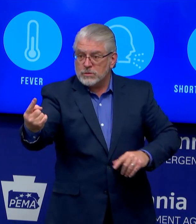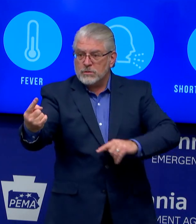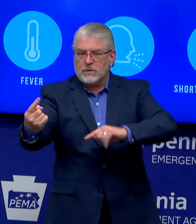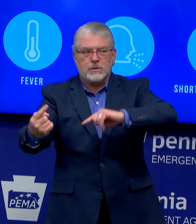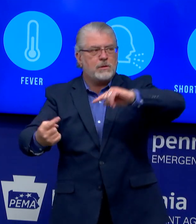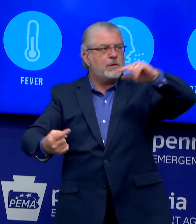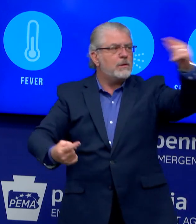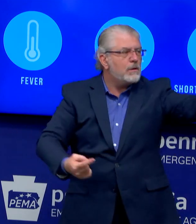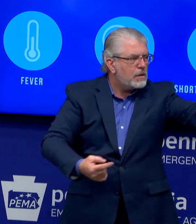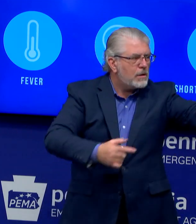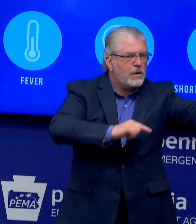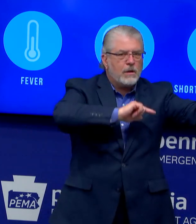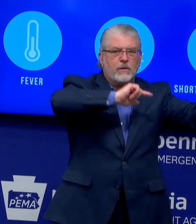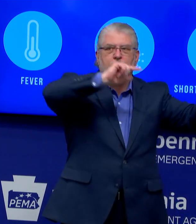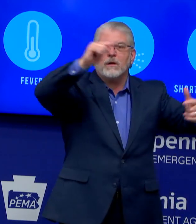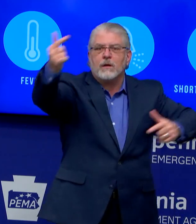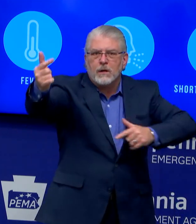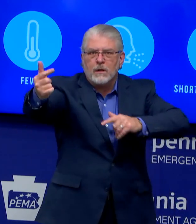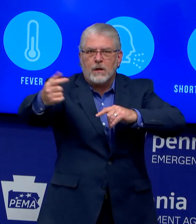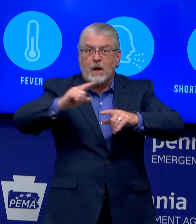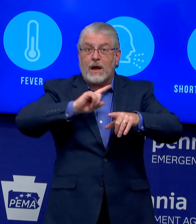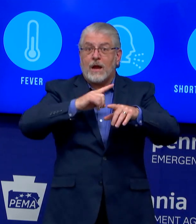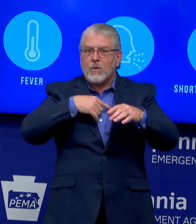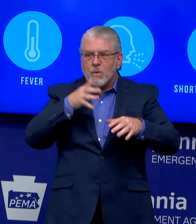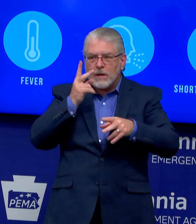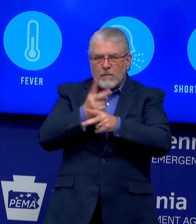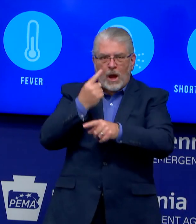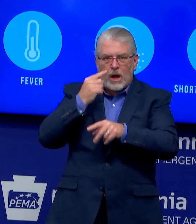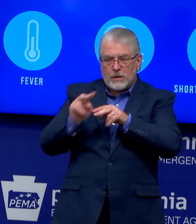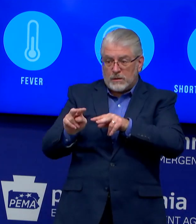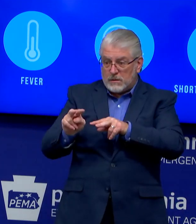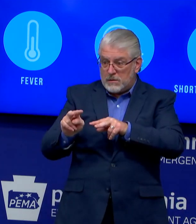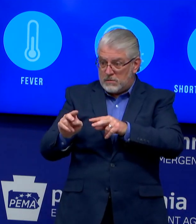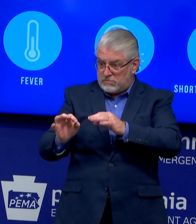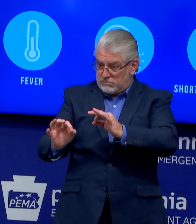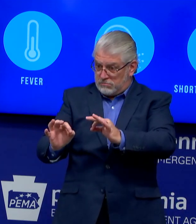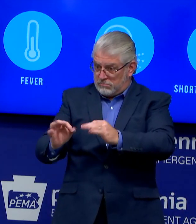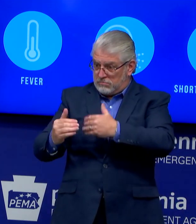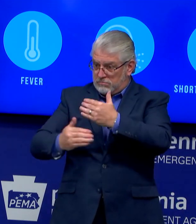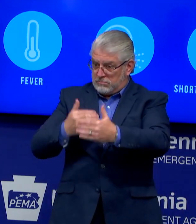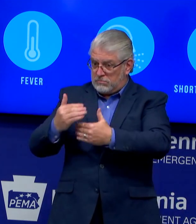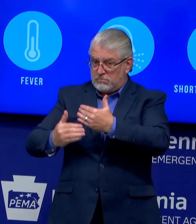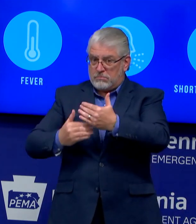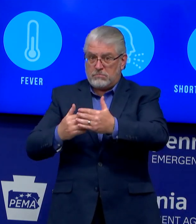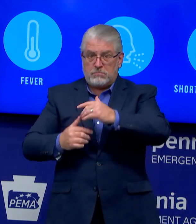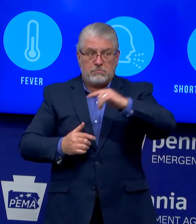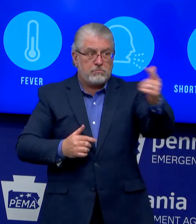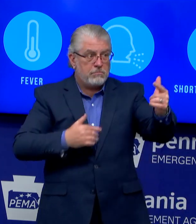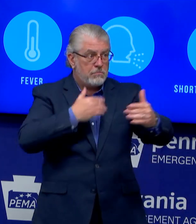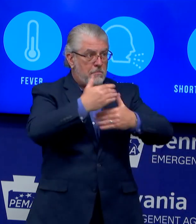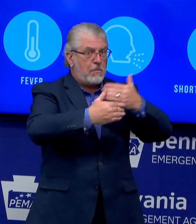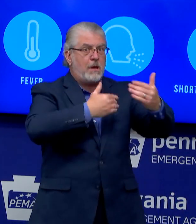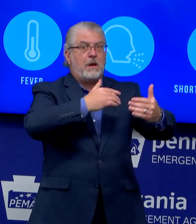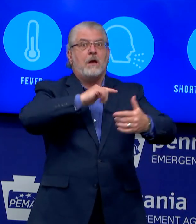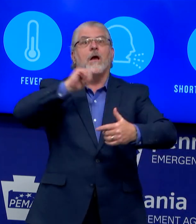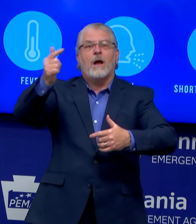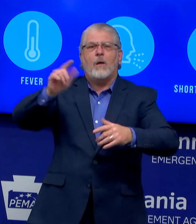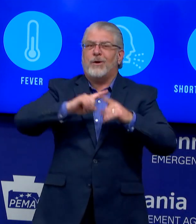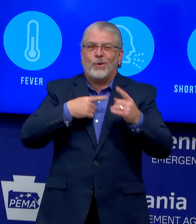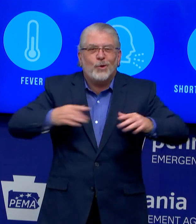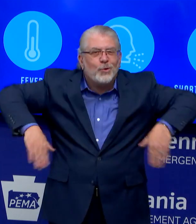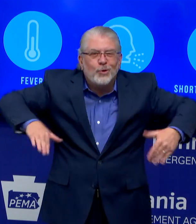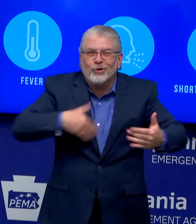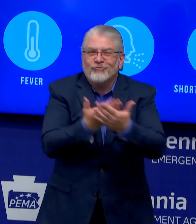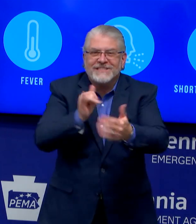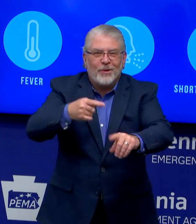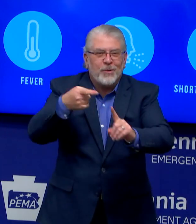watch the numbers of COVID-19. But now is not the time. We have been successful in terms of flattening the curve, but we are still having